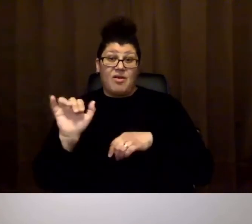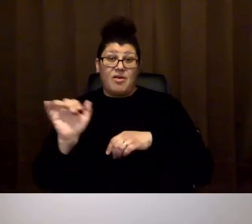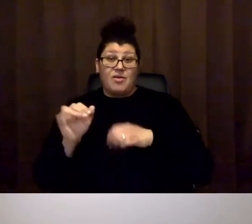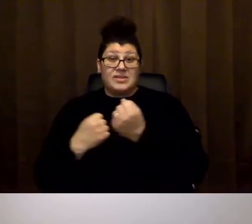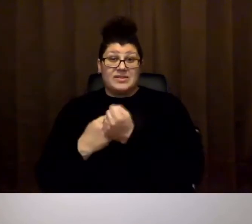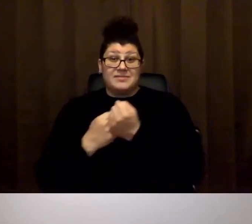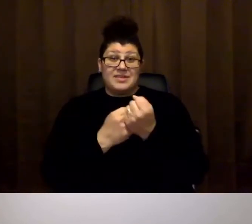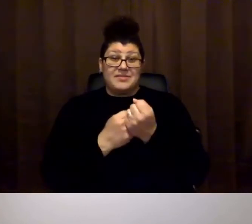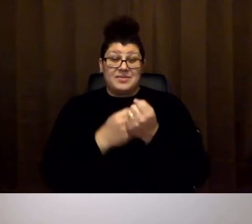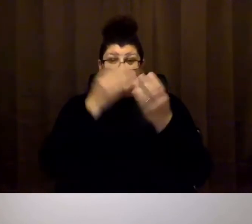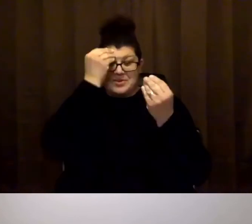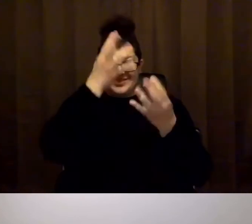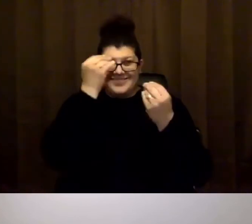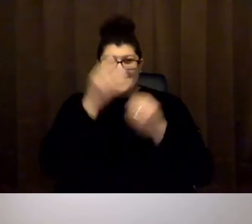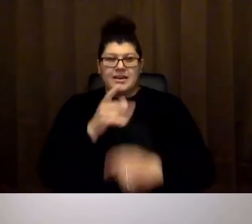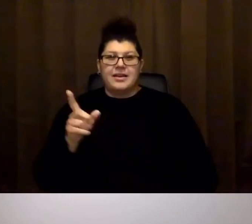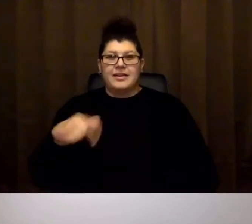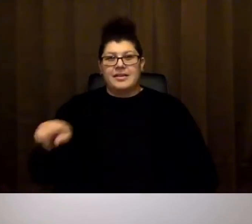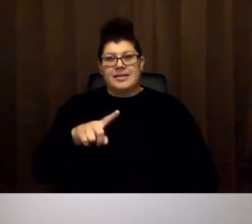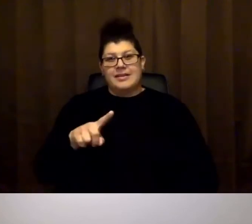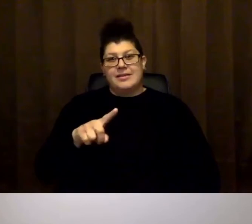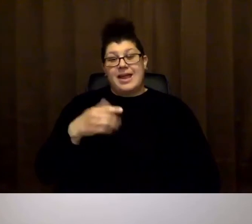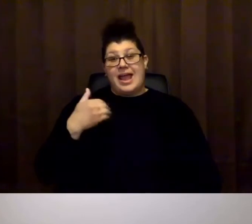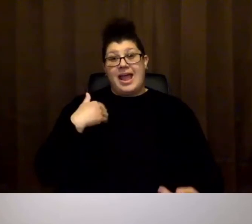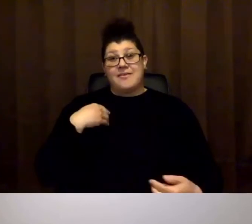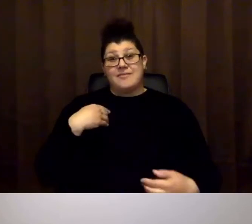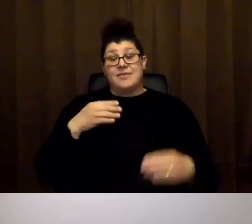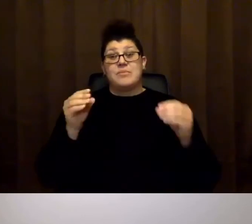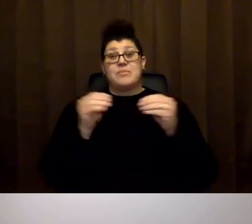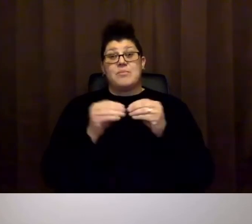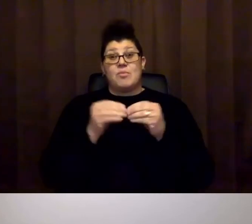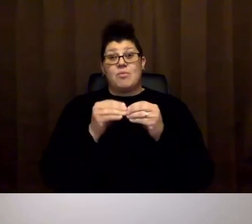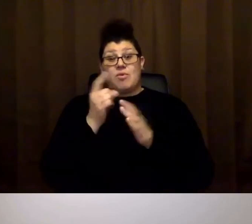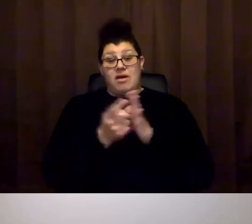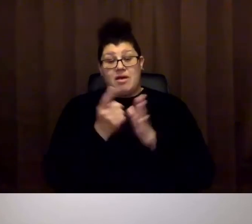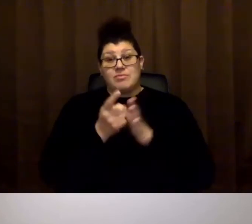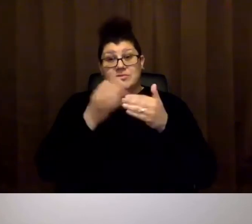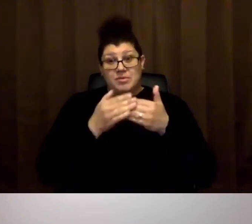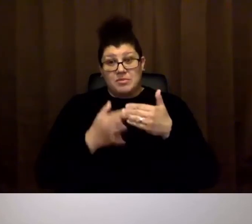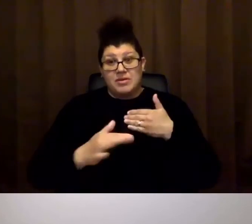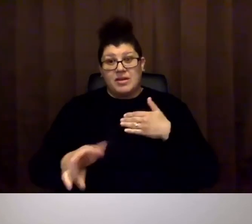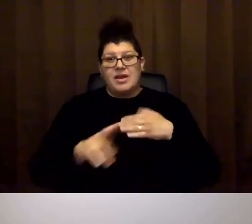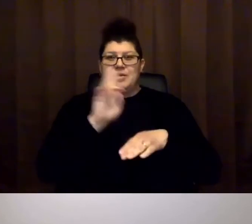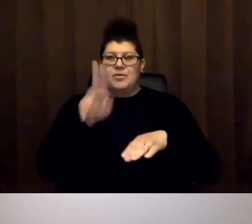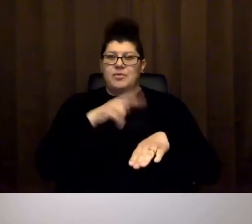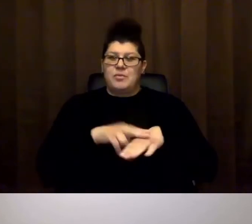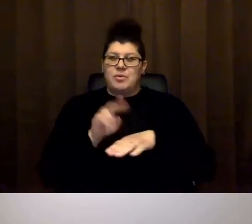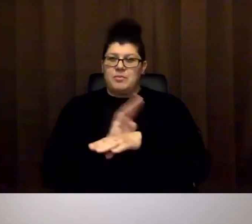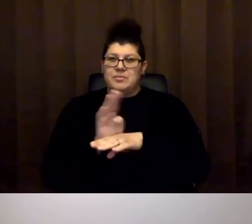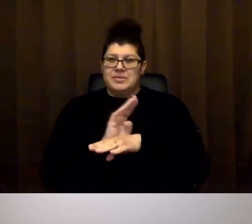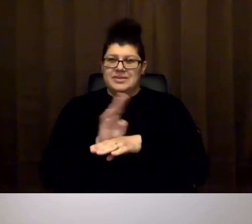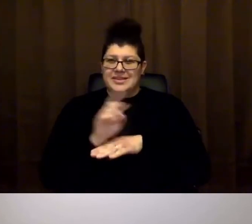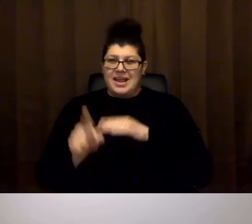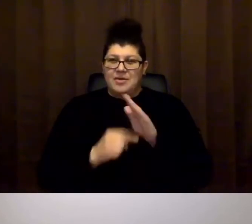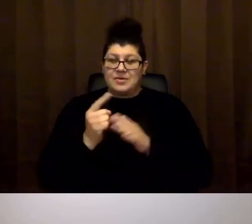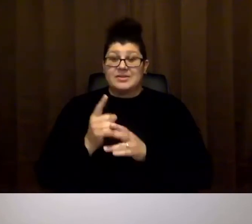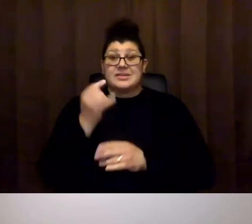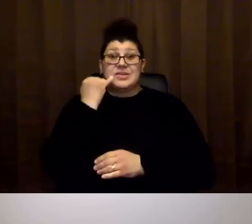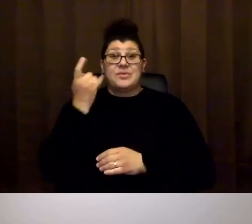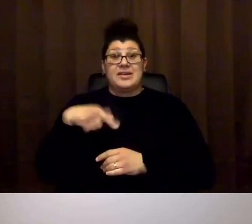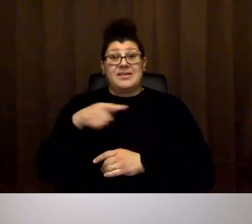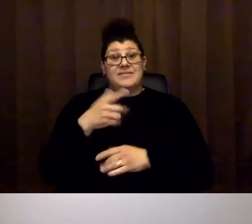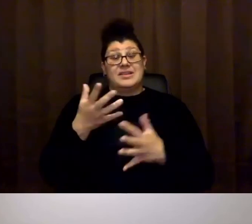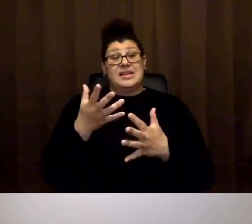too. They have extended hours other than just our business hours. So if a caregiver is in need